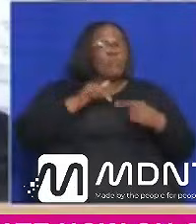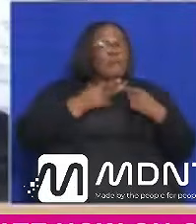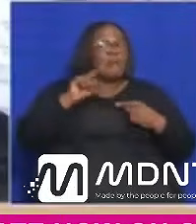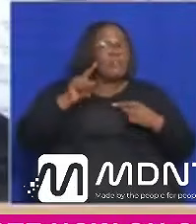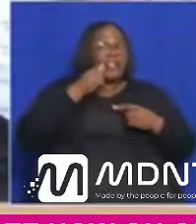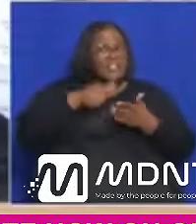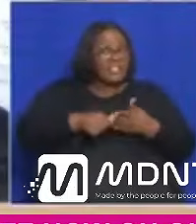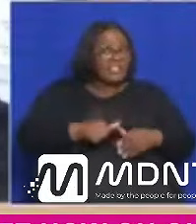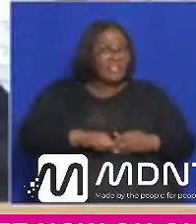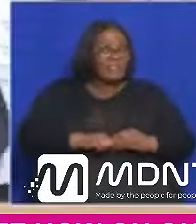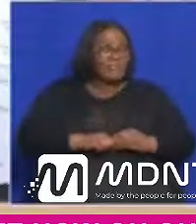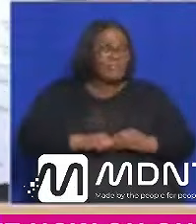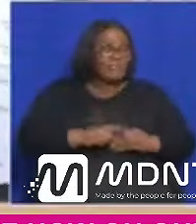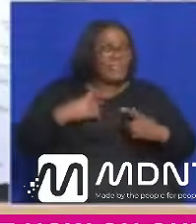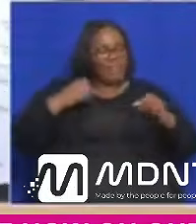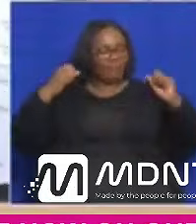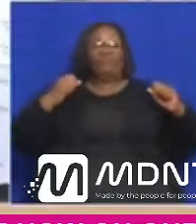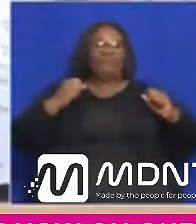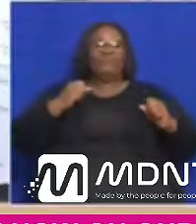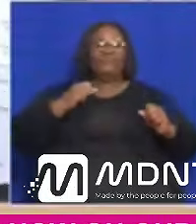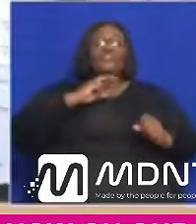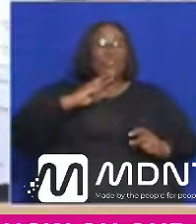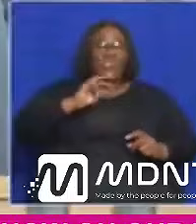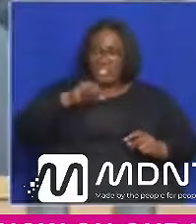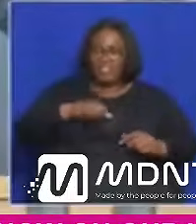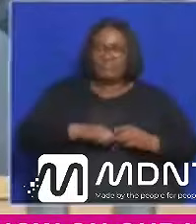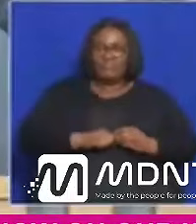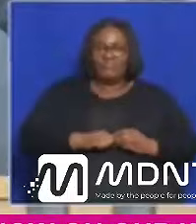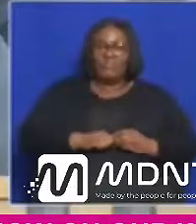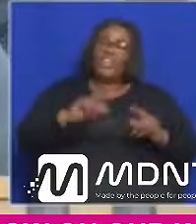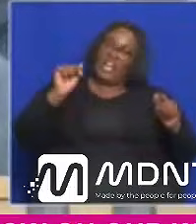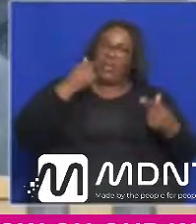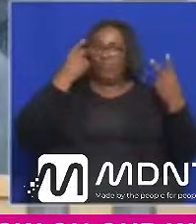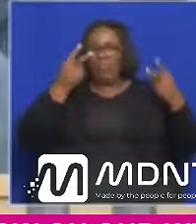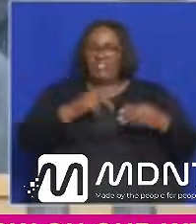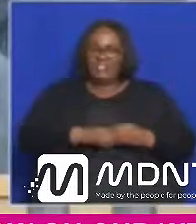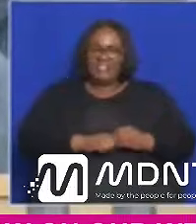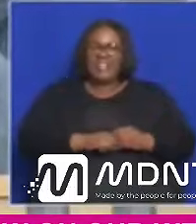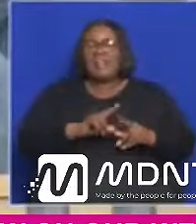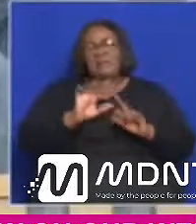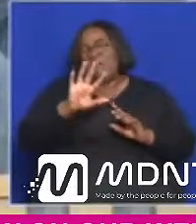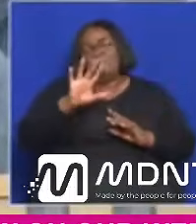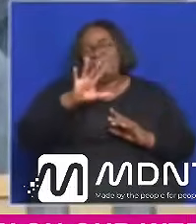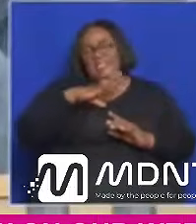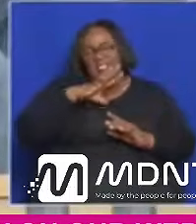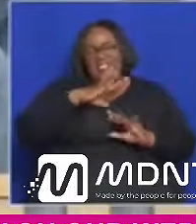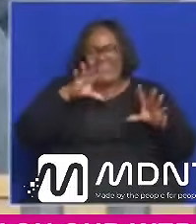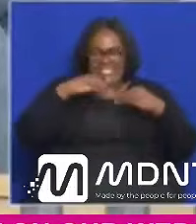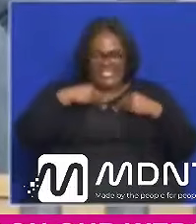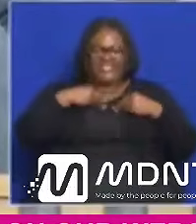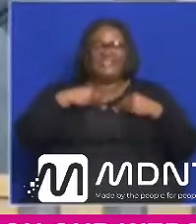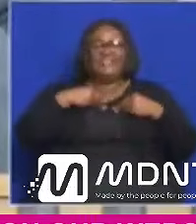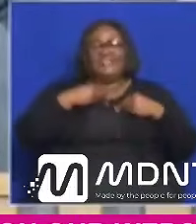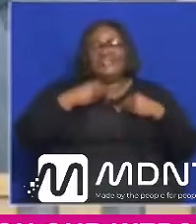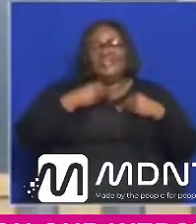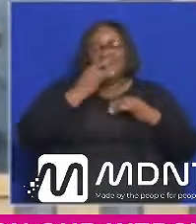was a sternness to the voice, like. No, but I accept your error. It's okay. So